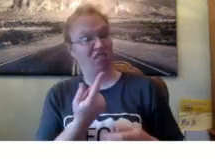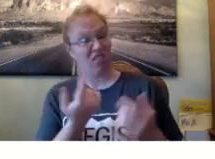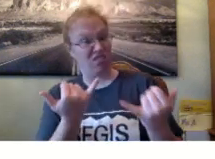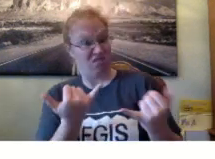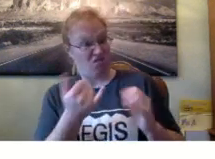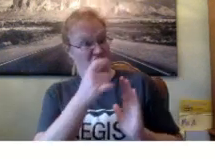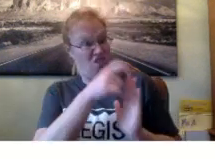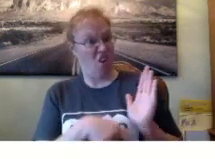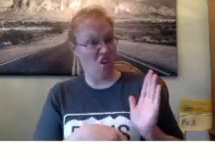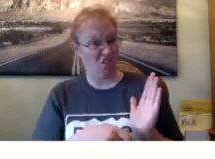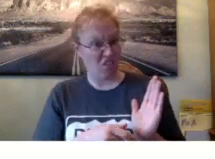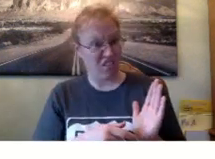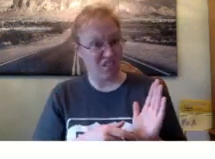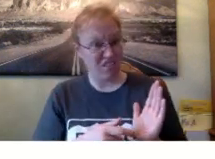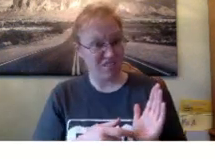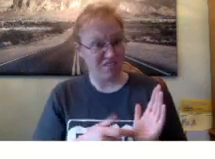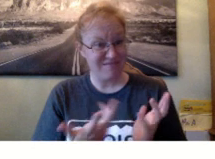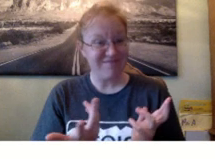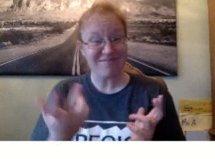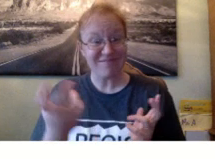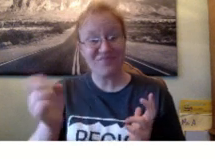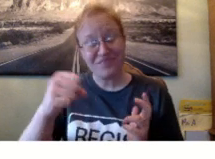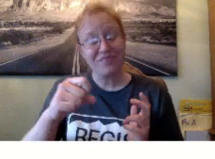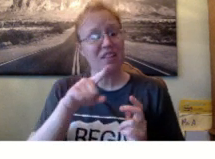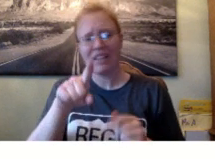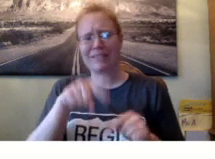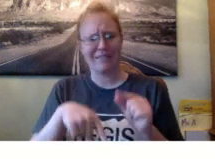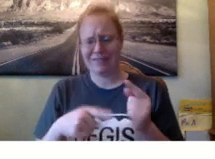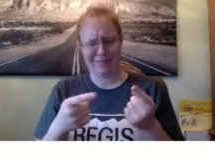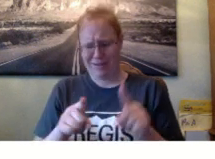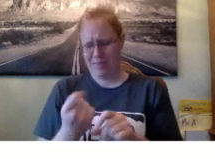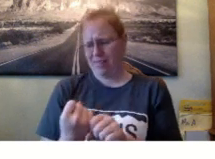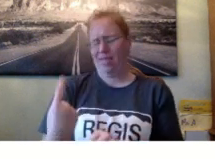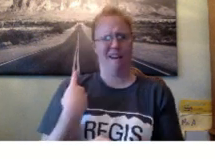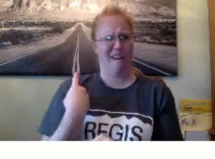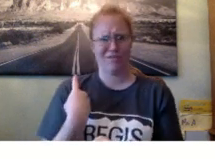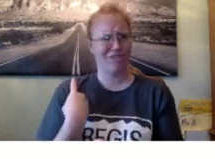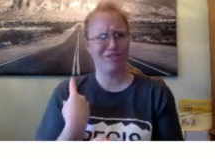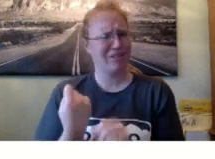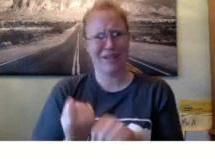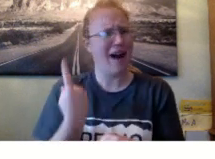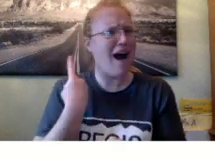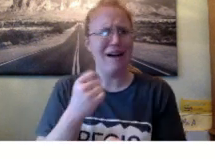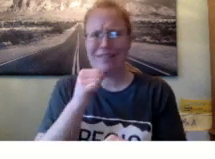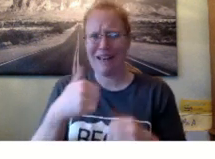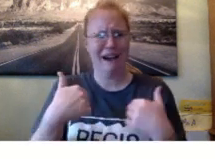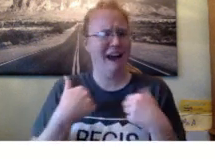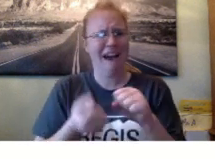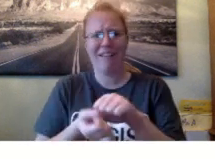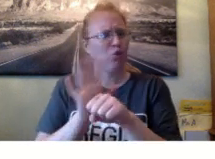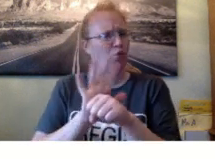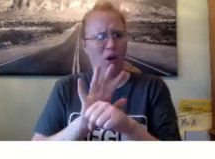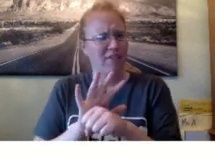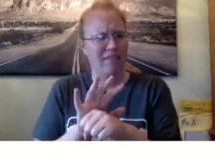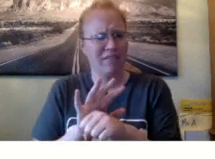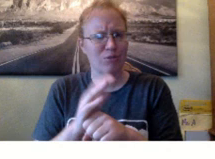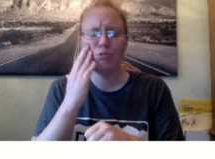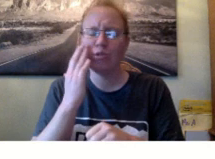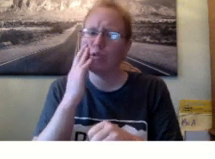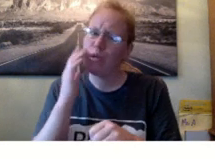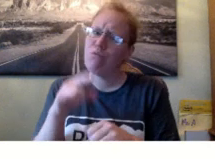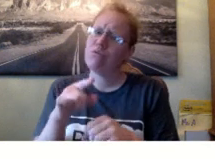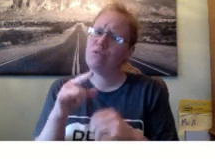current article? Yeah, so this couldn't be from last year, right? Because last year the coronavirus wasn't happening. So we know